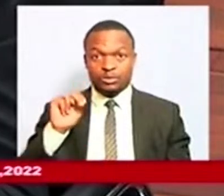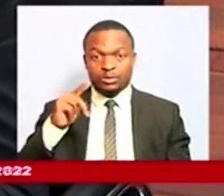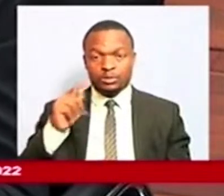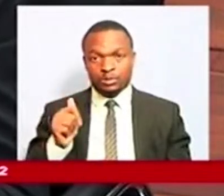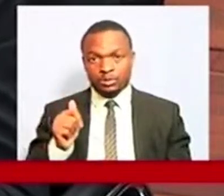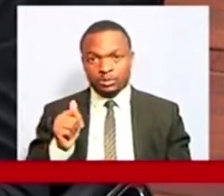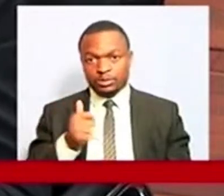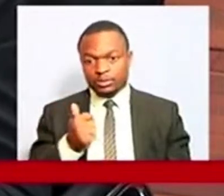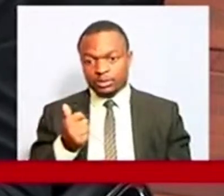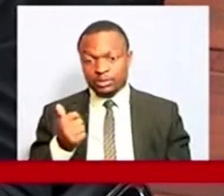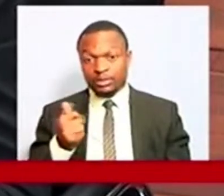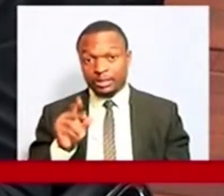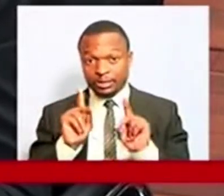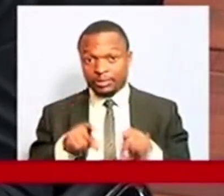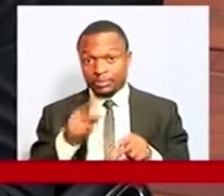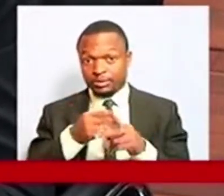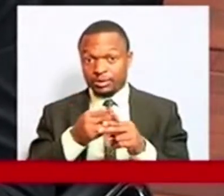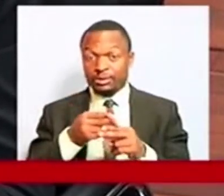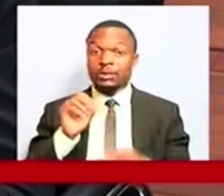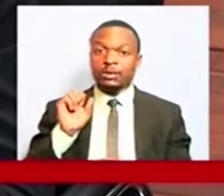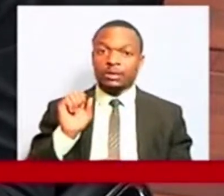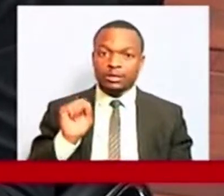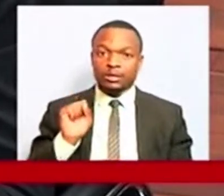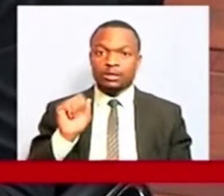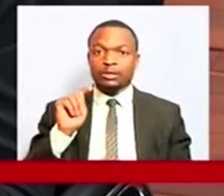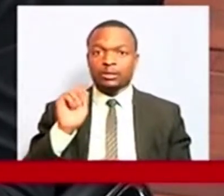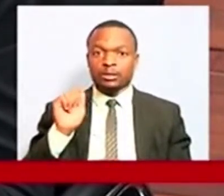You are there? Yes. CS, are you there?